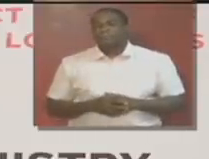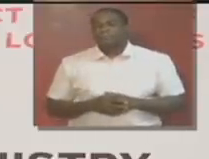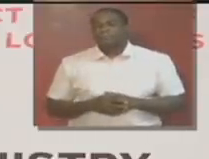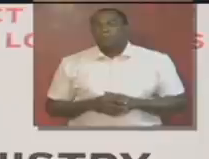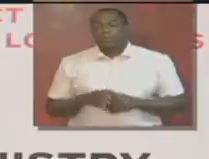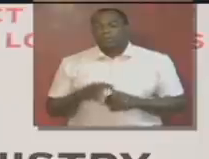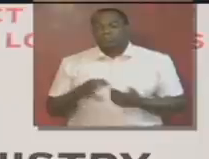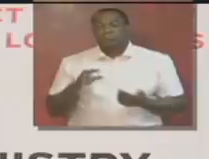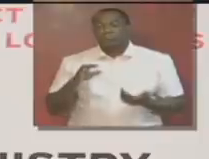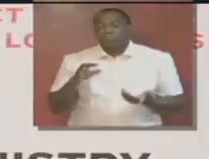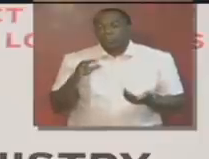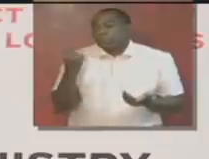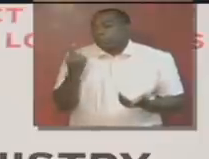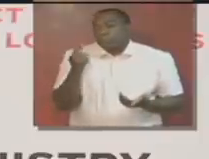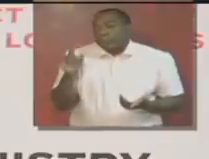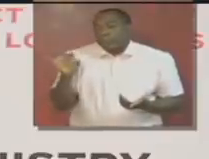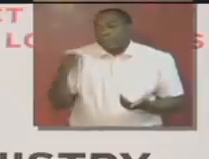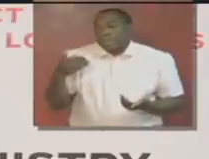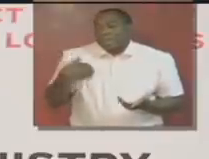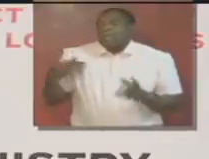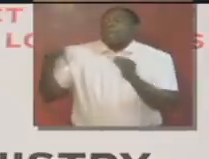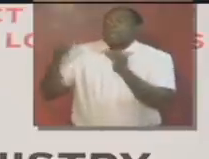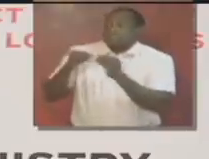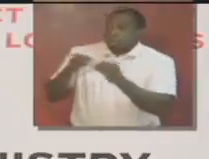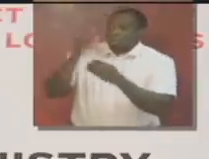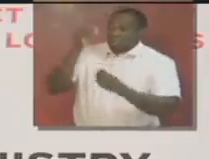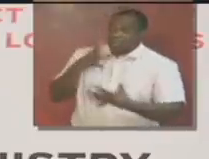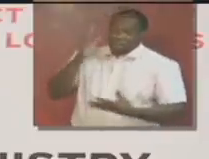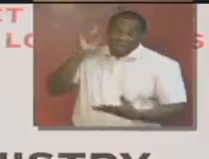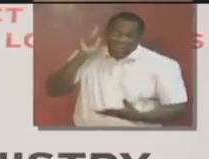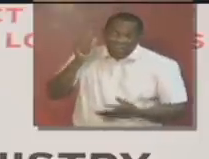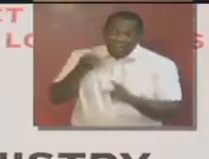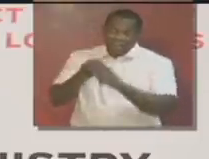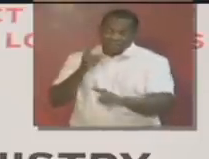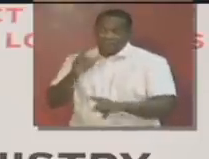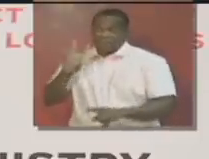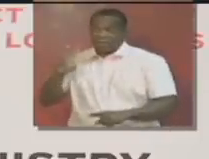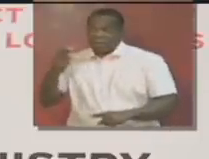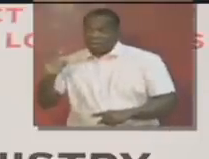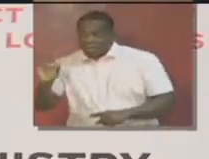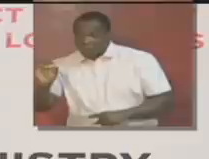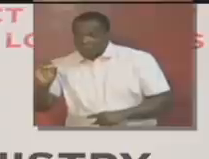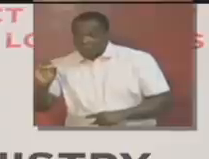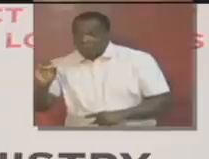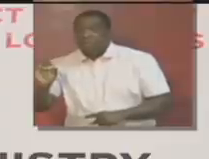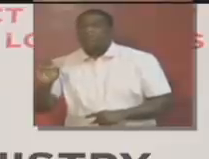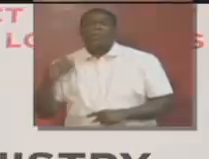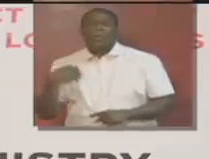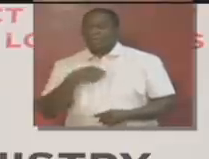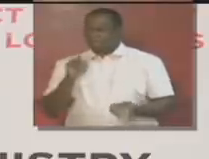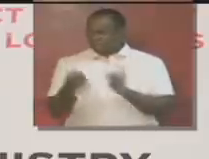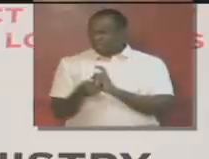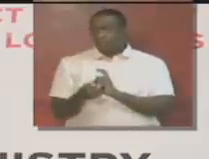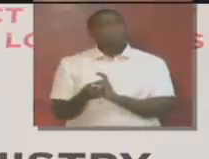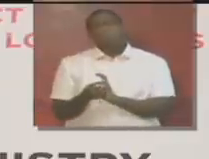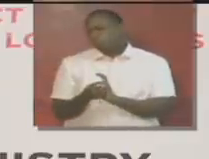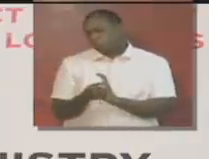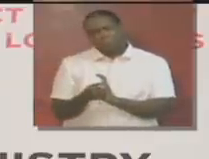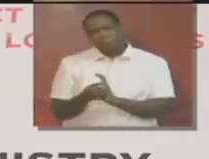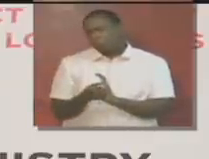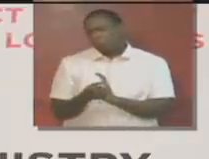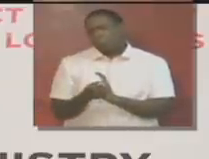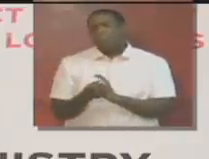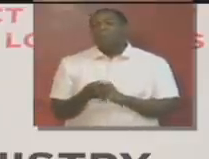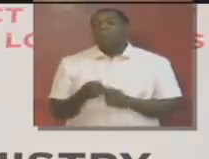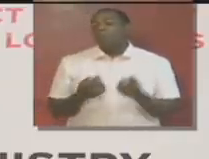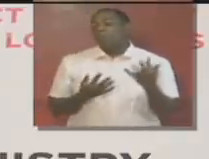additional information from the WHO in the interim suggesting that there's a reason why we should not continue as planned, the